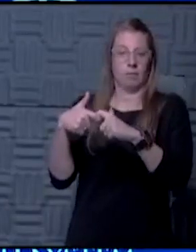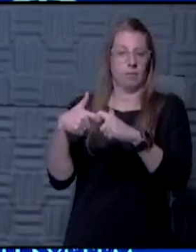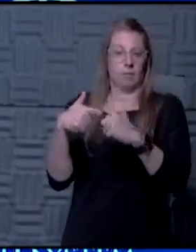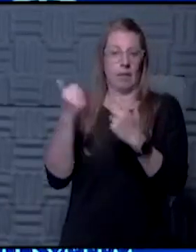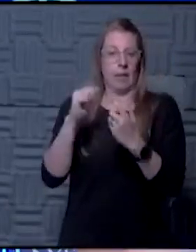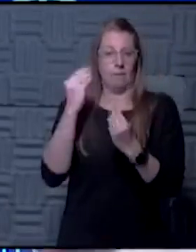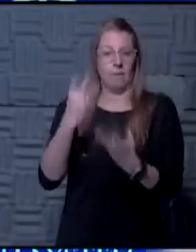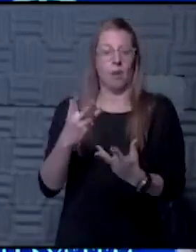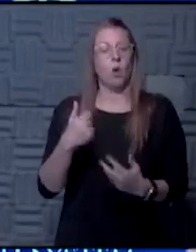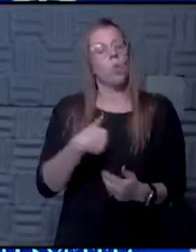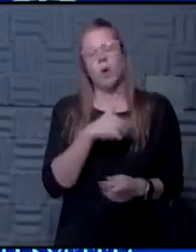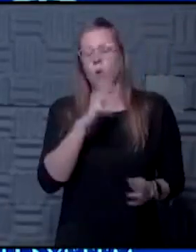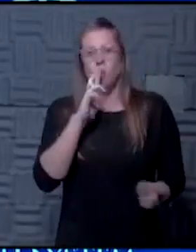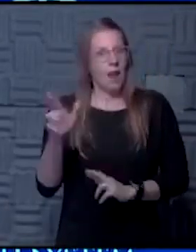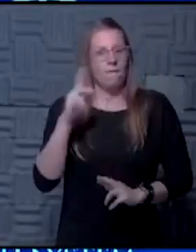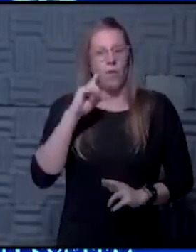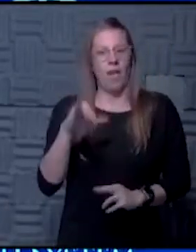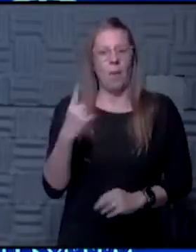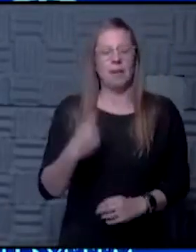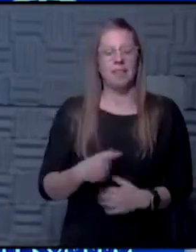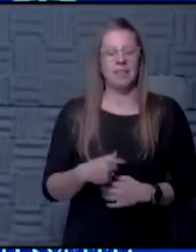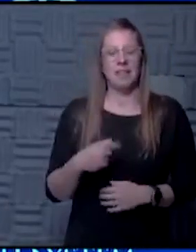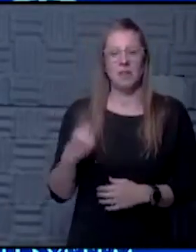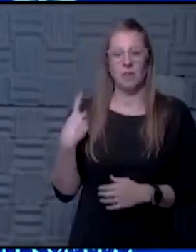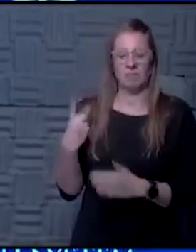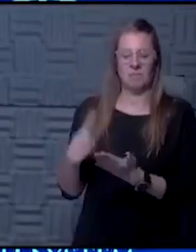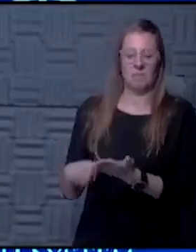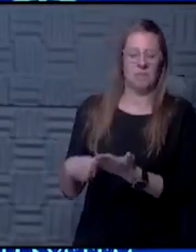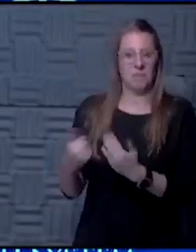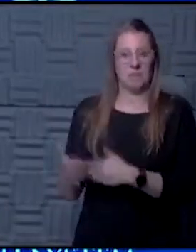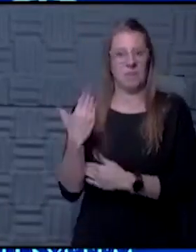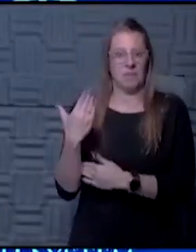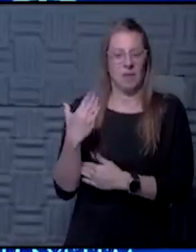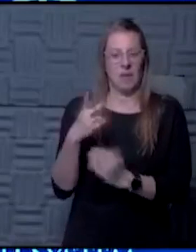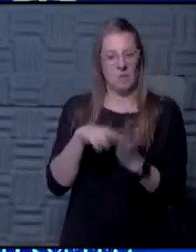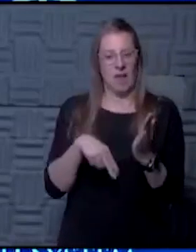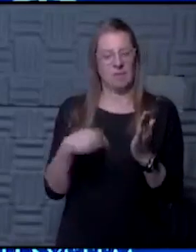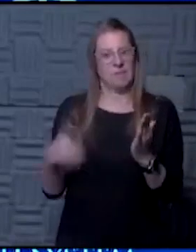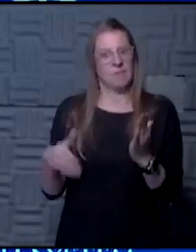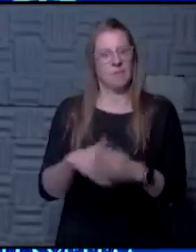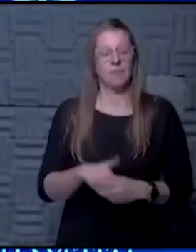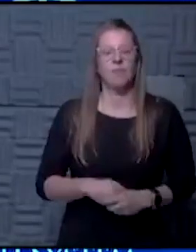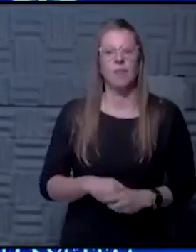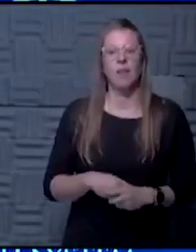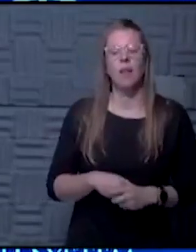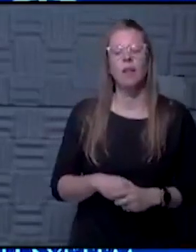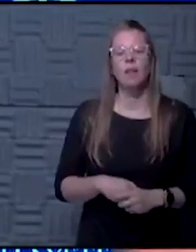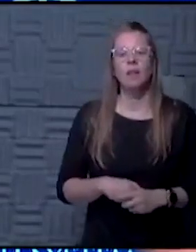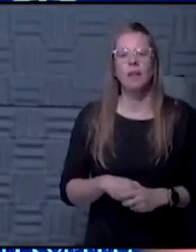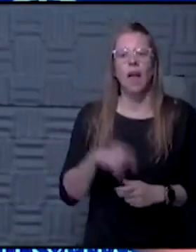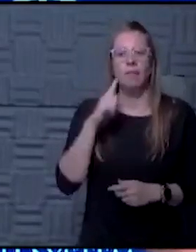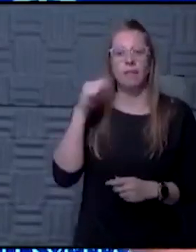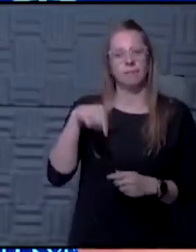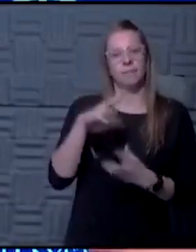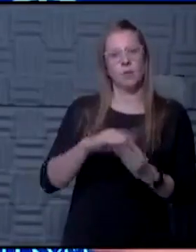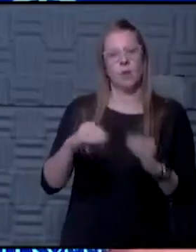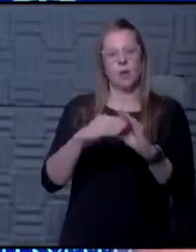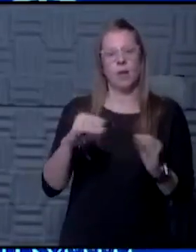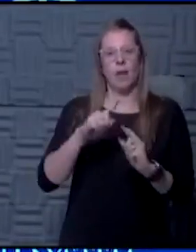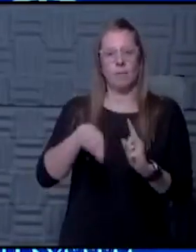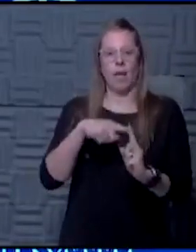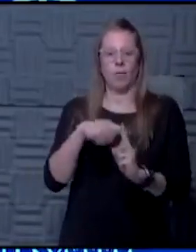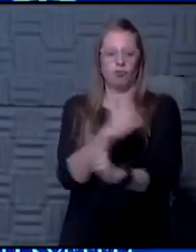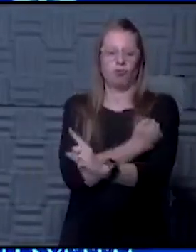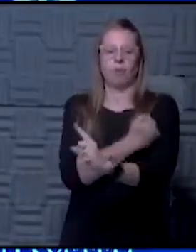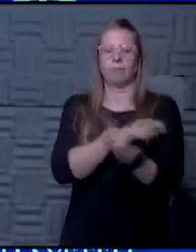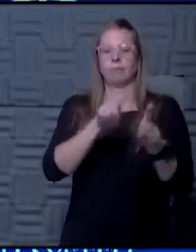we were ready for that one. Yeah. Read about that one this morning, nice and early. I know you were too, Hawk. I think this is the story of drug trials,